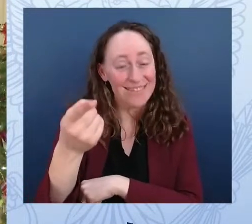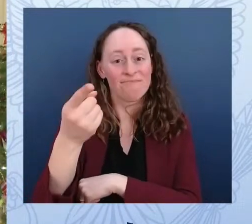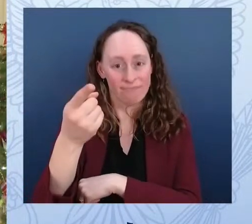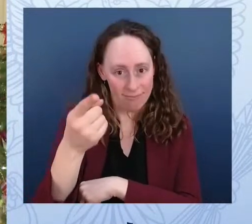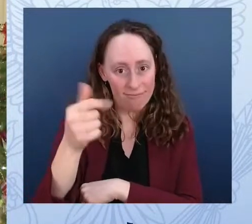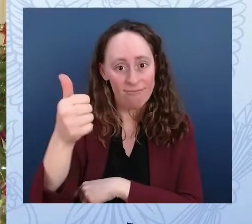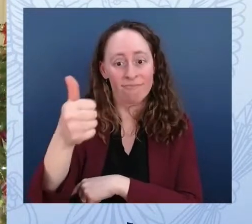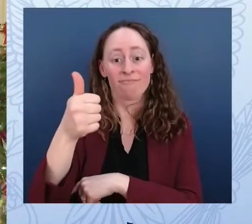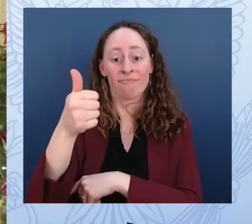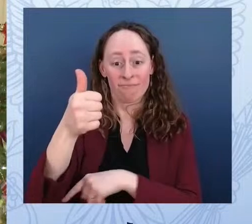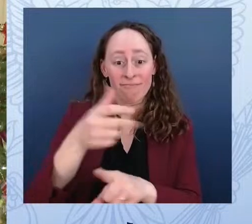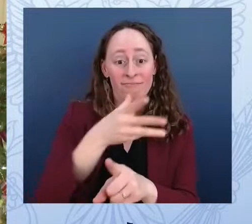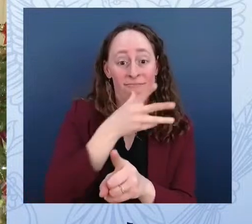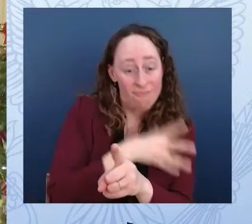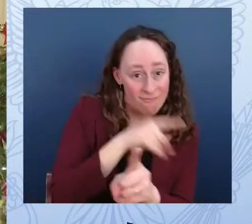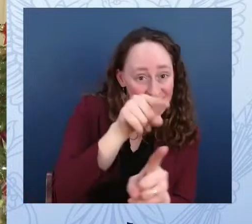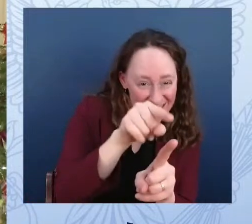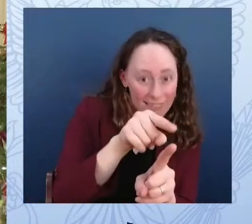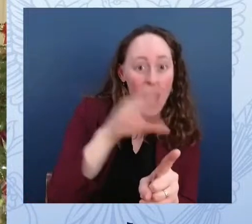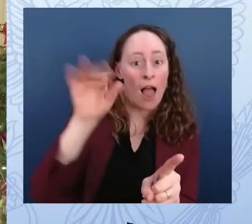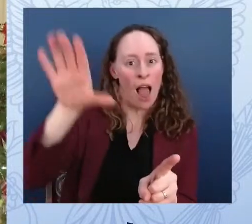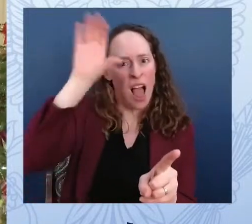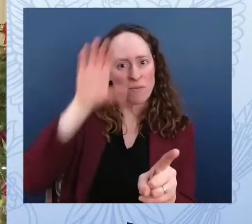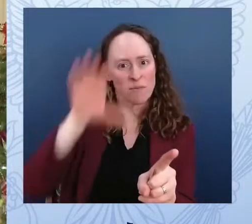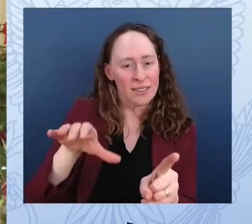you so much for coming 8,000 miles away. Yeah.